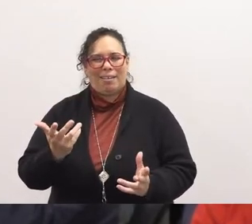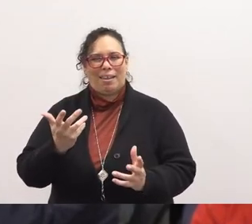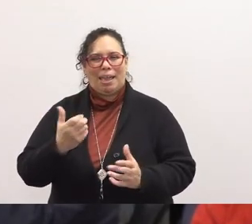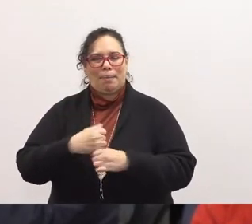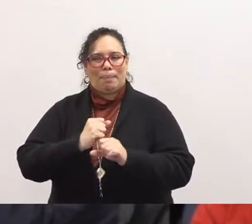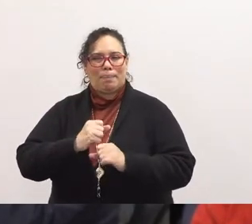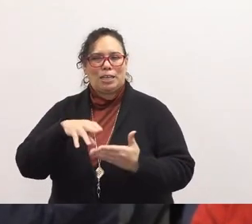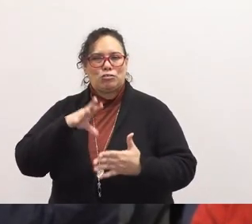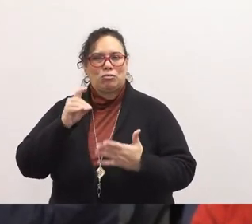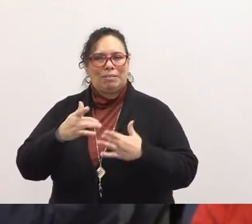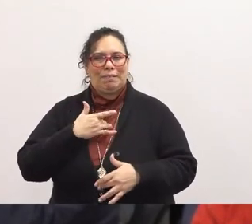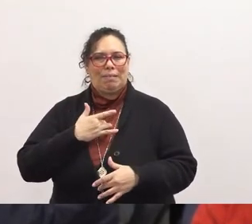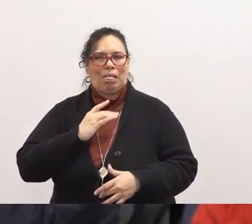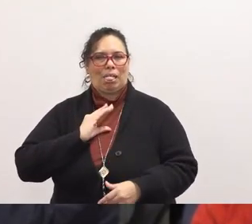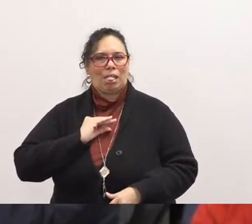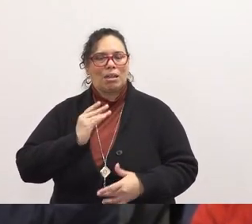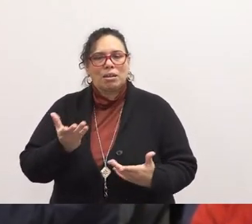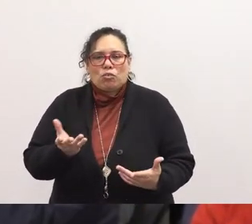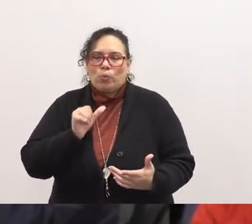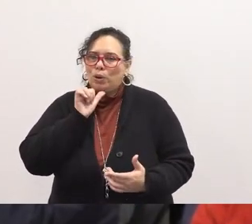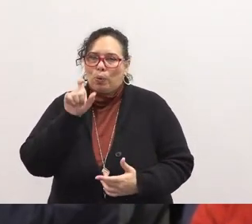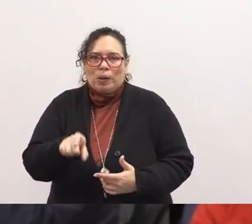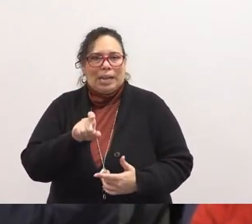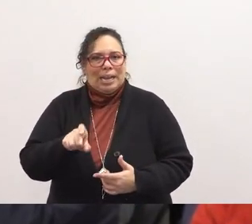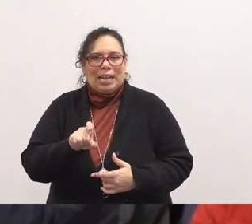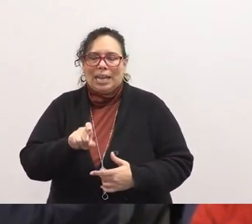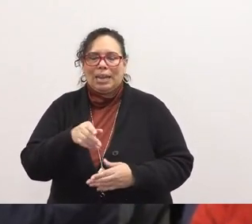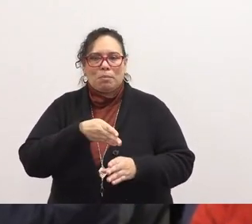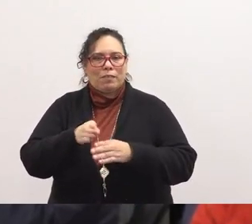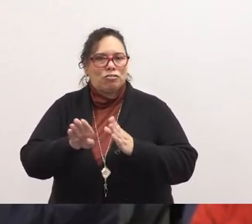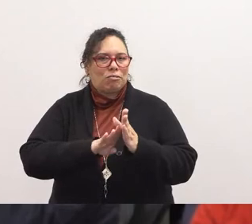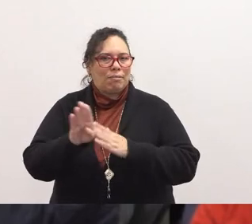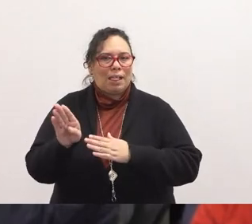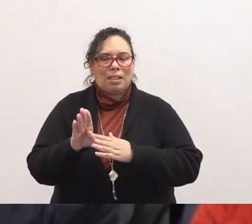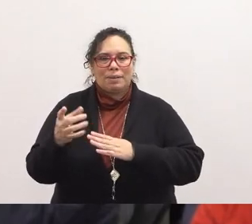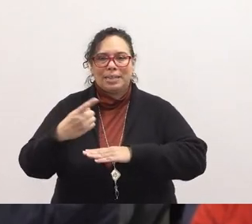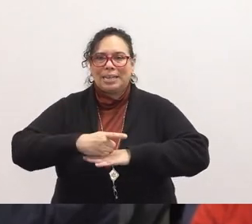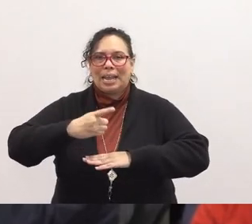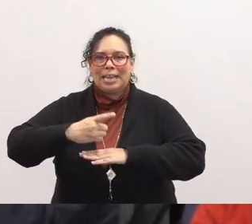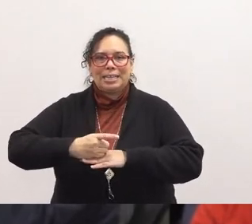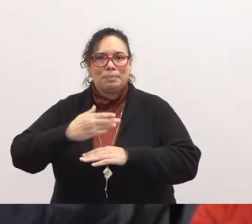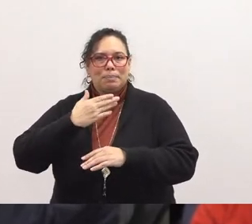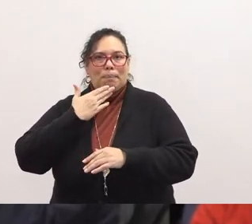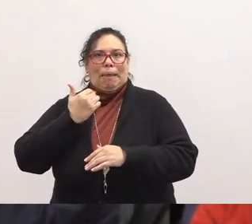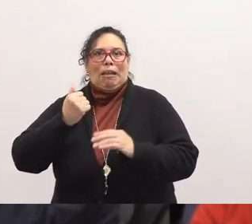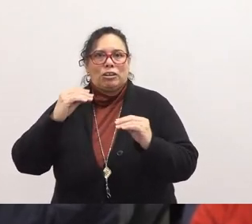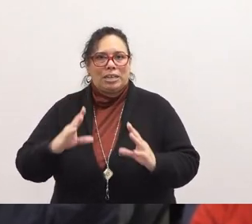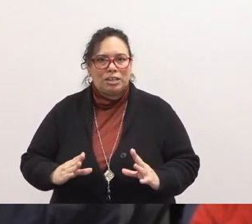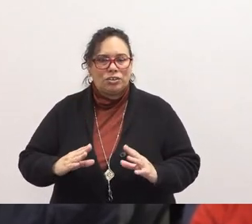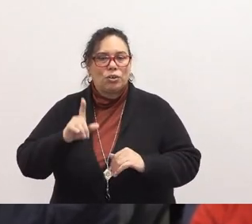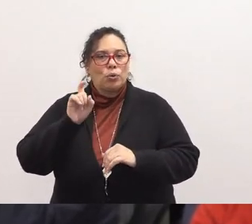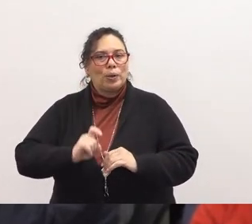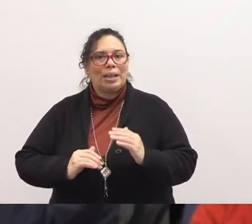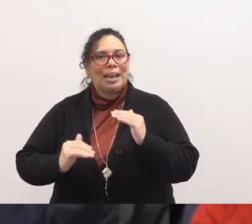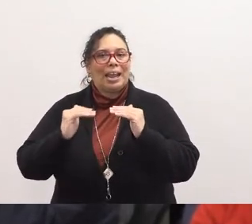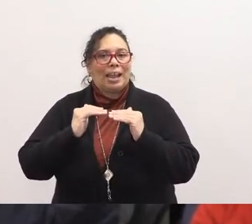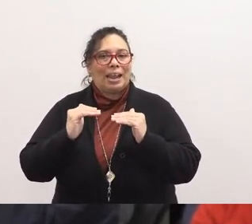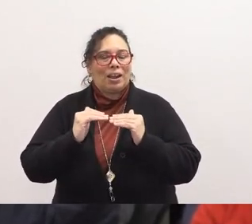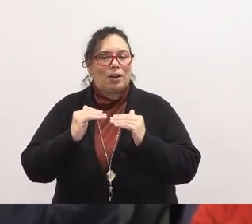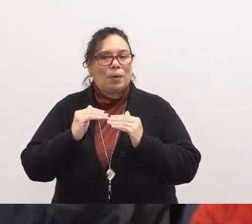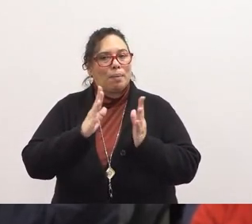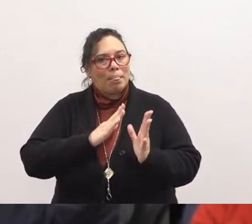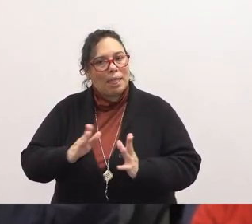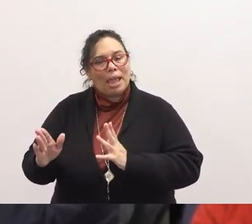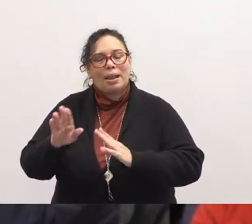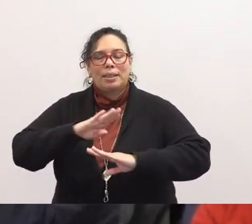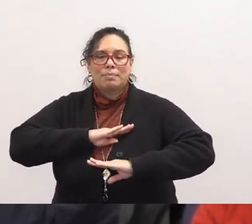themselves. The fact of the matter is that we do not need these 4 professional development days to be better teachers. We need fair and equitable funding that meets the